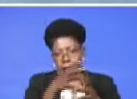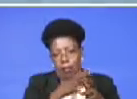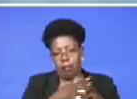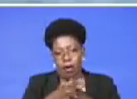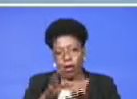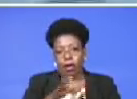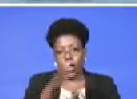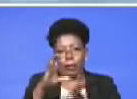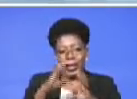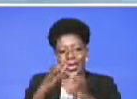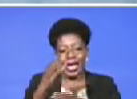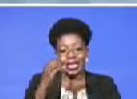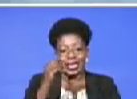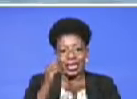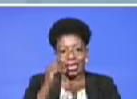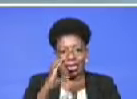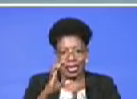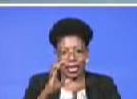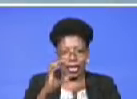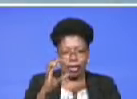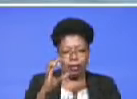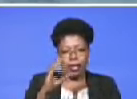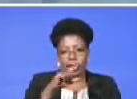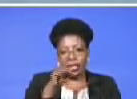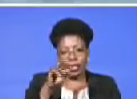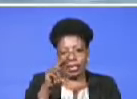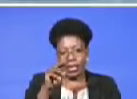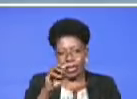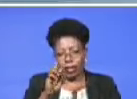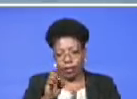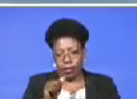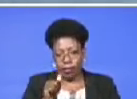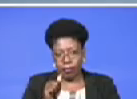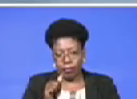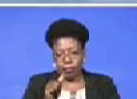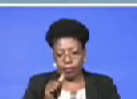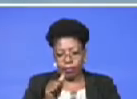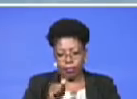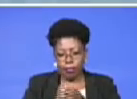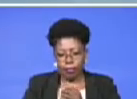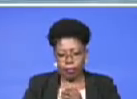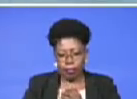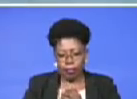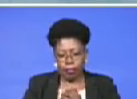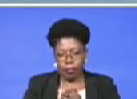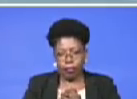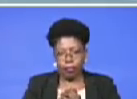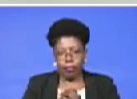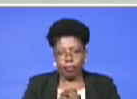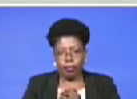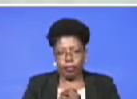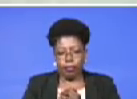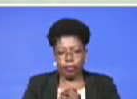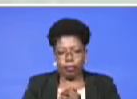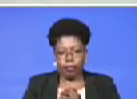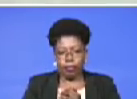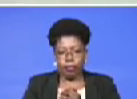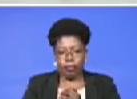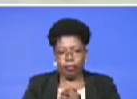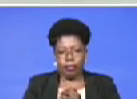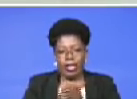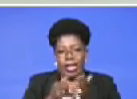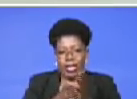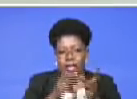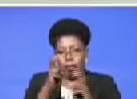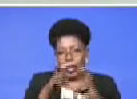in Class C was Zena, skipped by his cousin, David Knowles, out of Mangrove Bush. Yes, it's very competitive